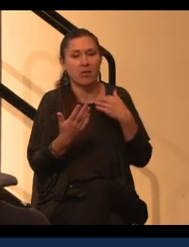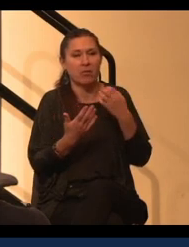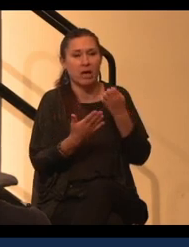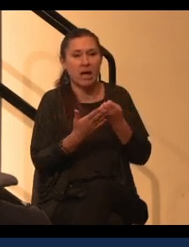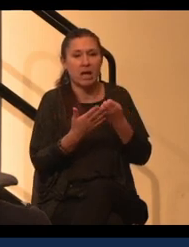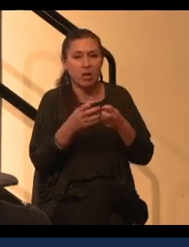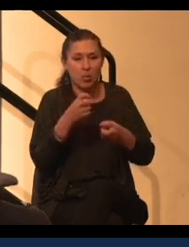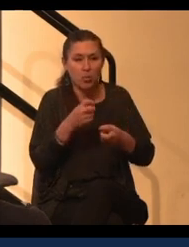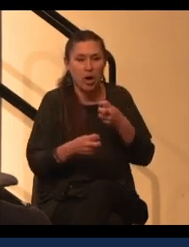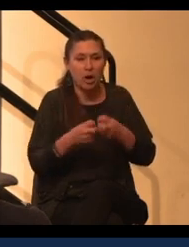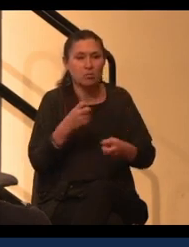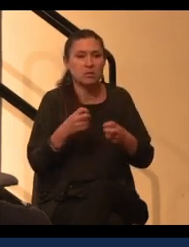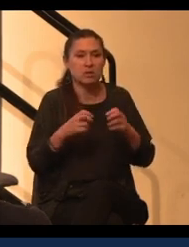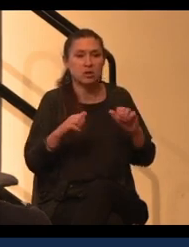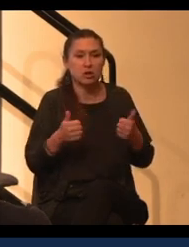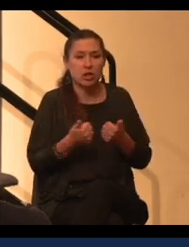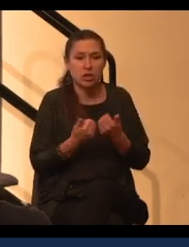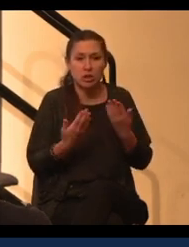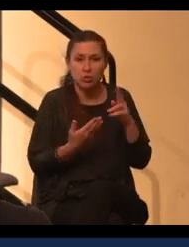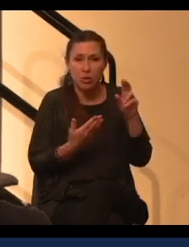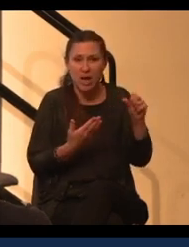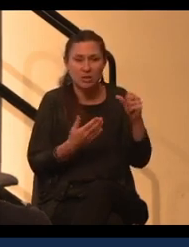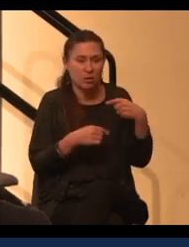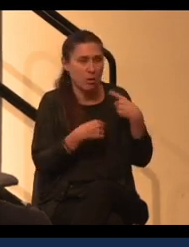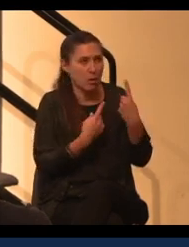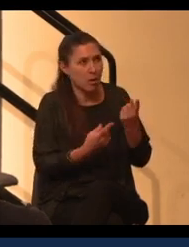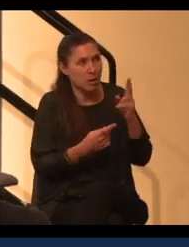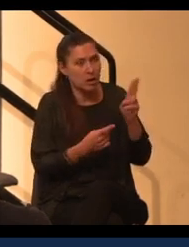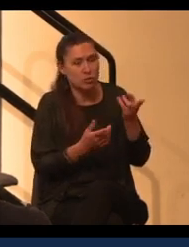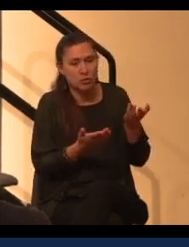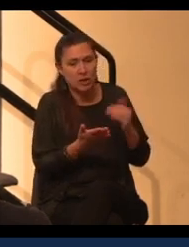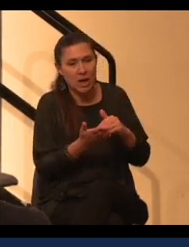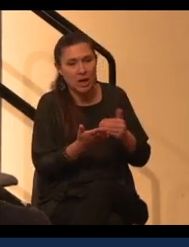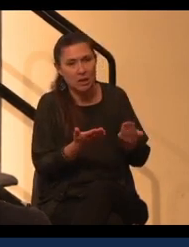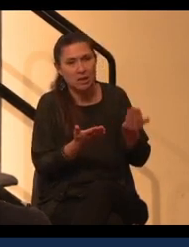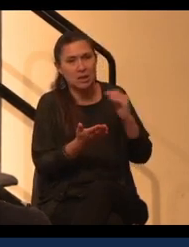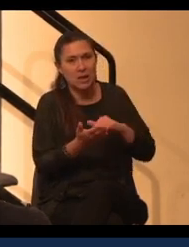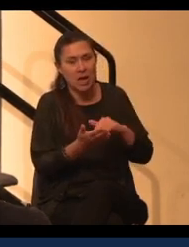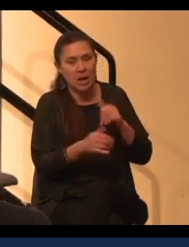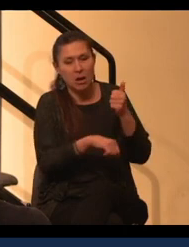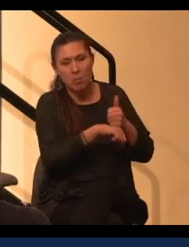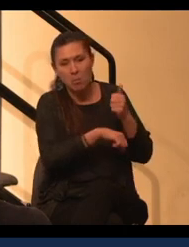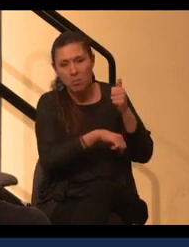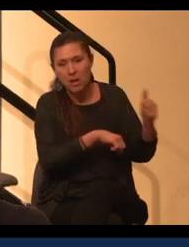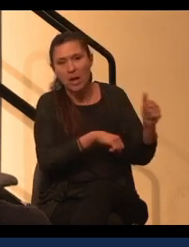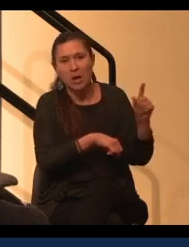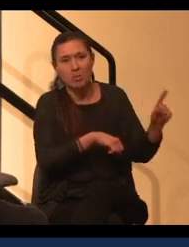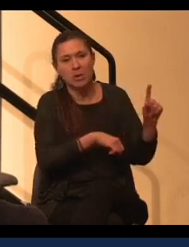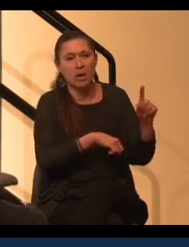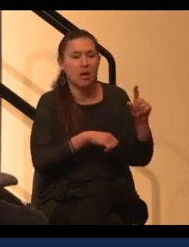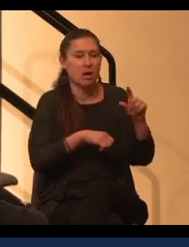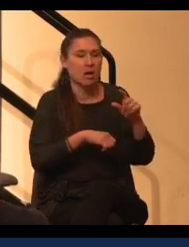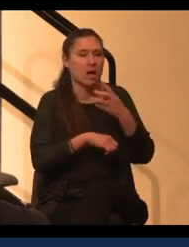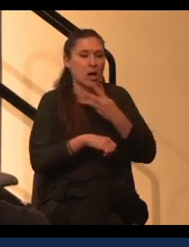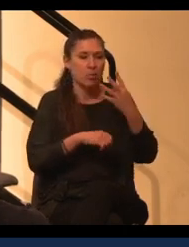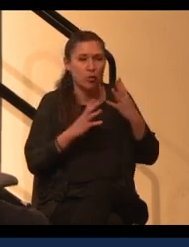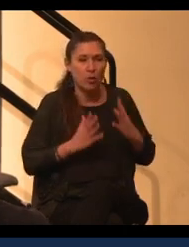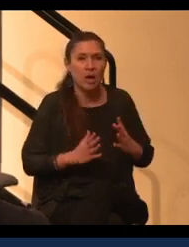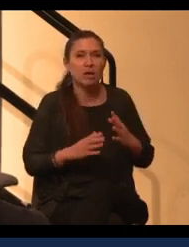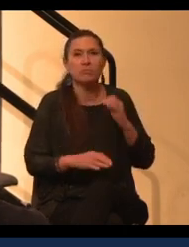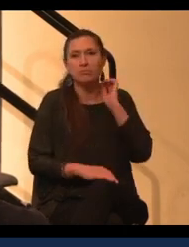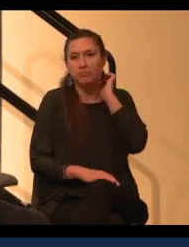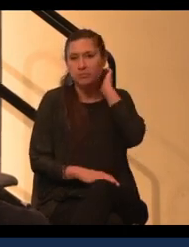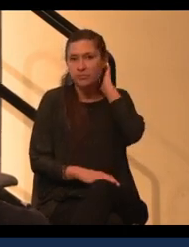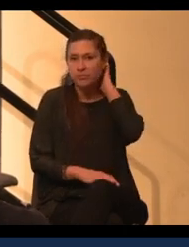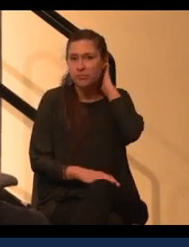at home, it's throughout history we've seen over and over again, you blame the foreigner, you blame the immigrant. They are